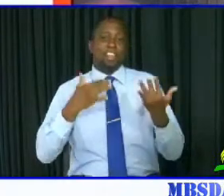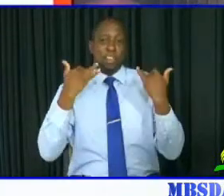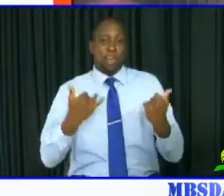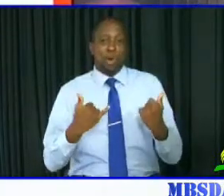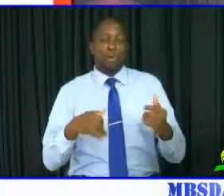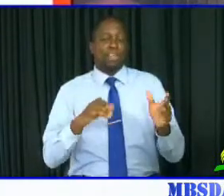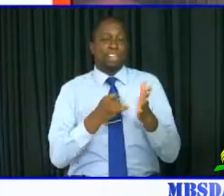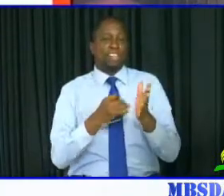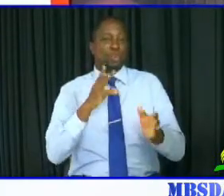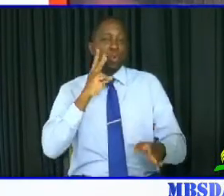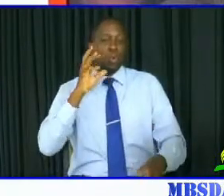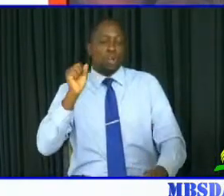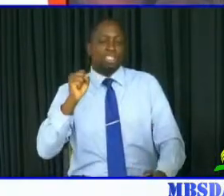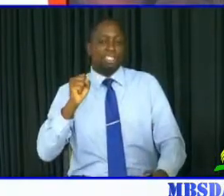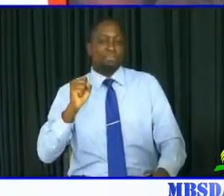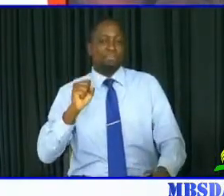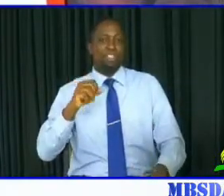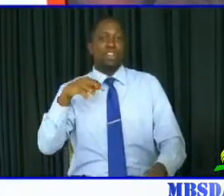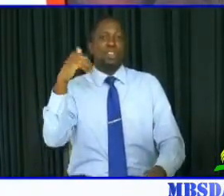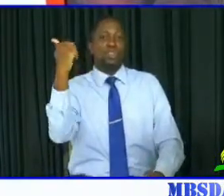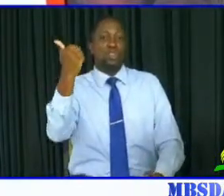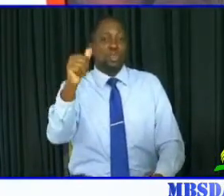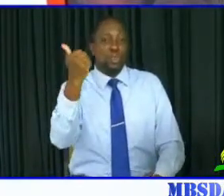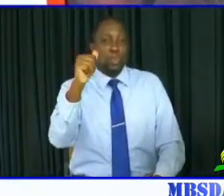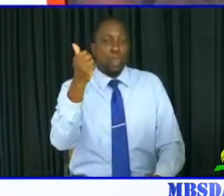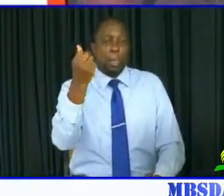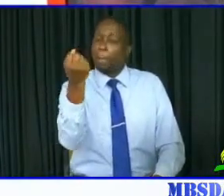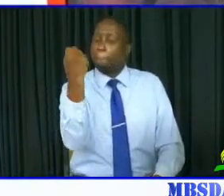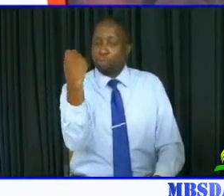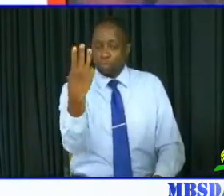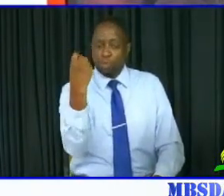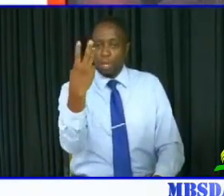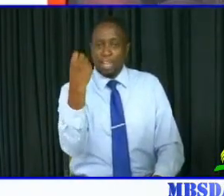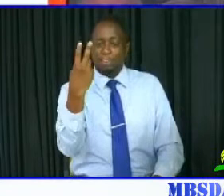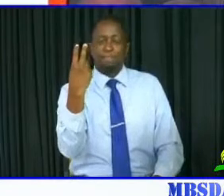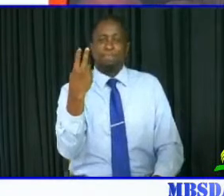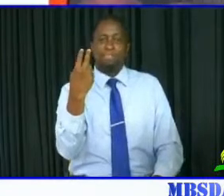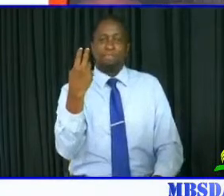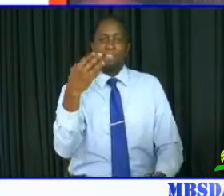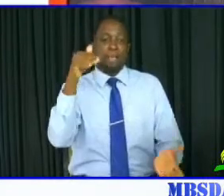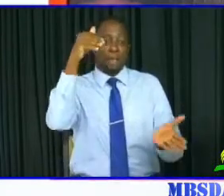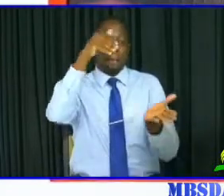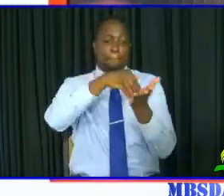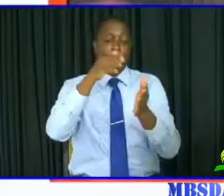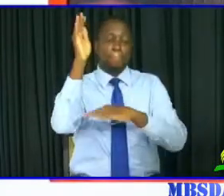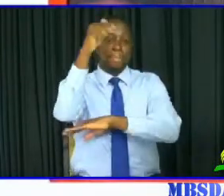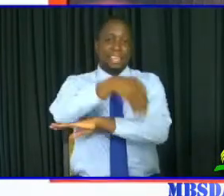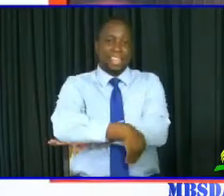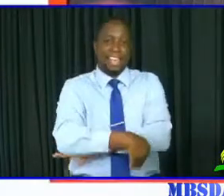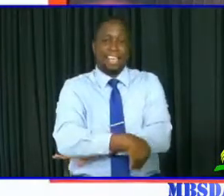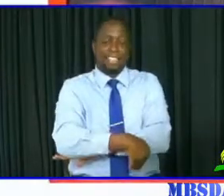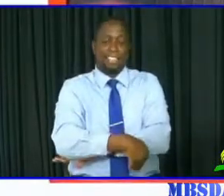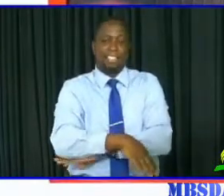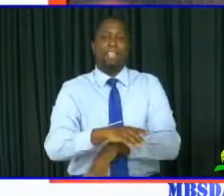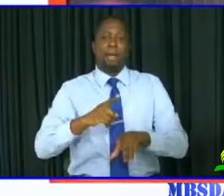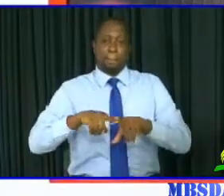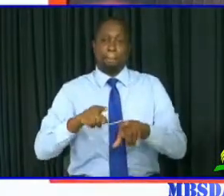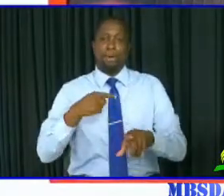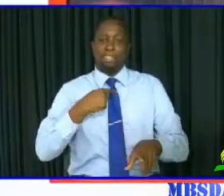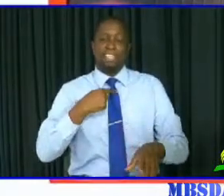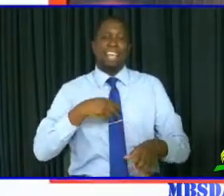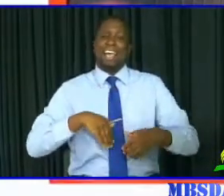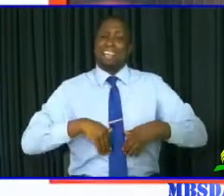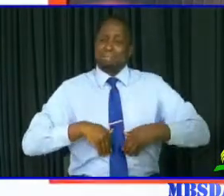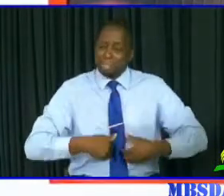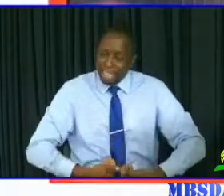Well after midnight, my friends. It was a rough journey to go home. It was late, and I was tired, but I was going home.